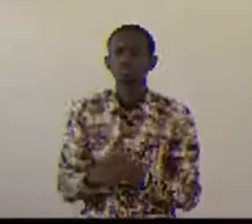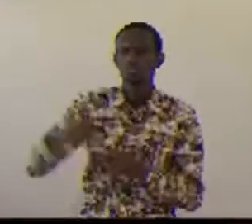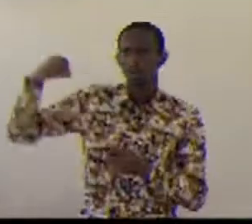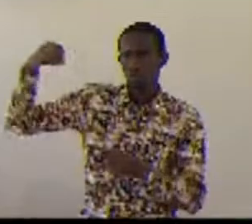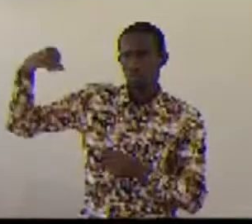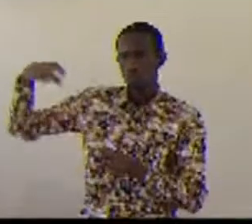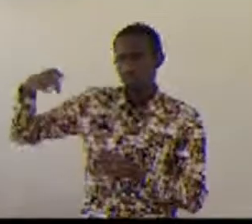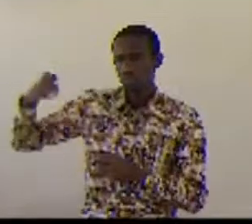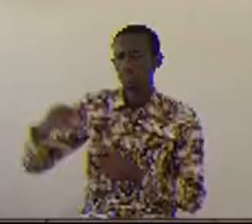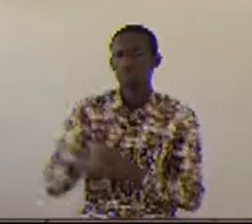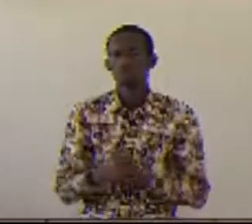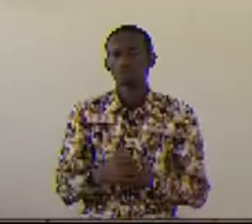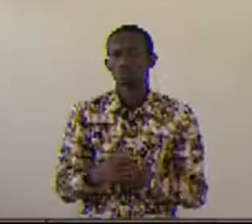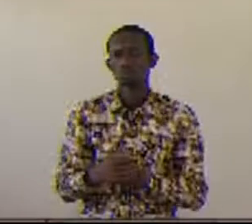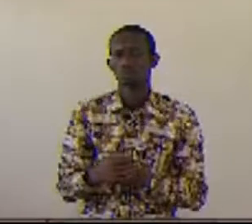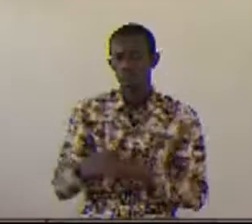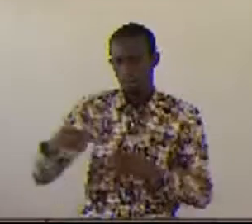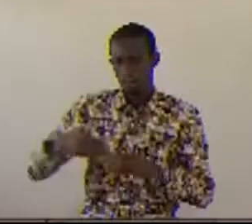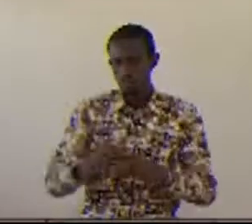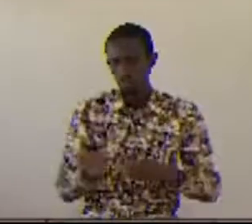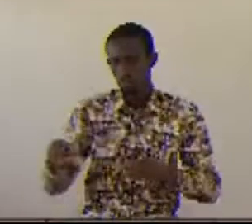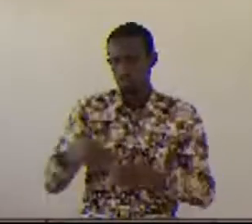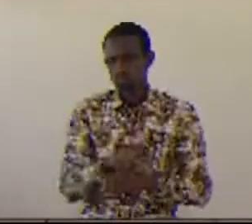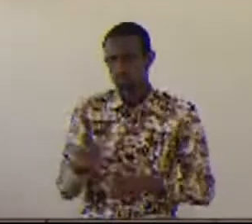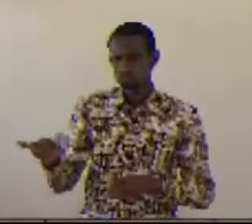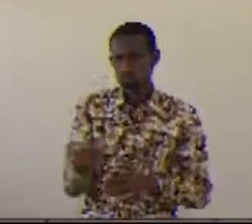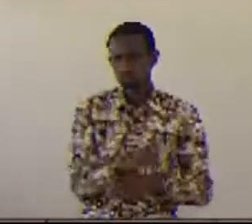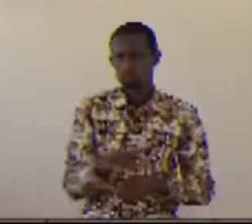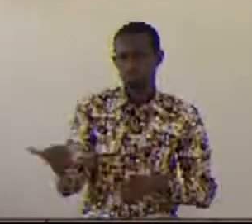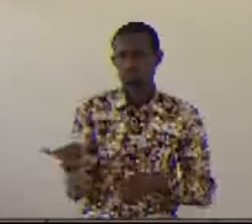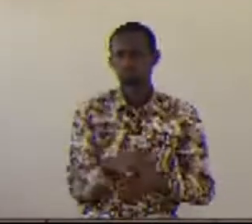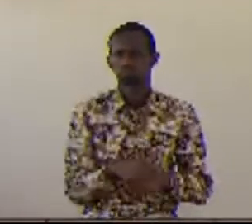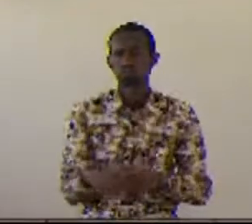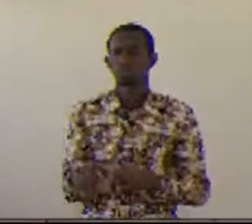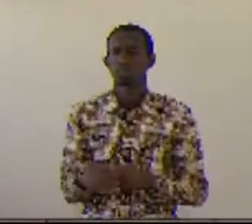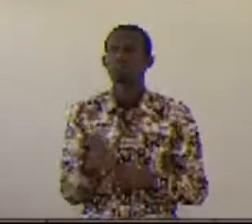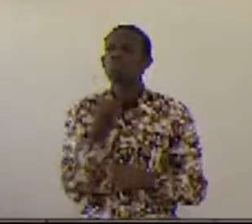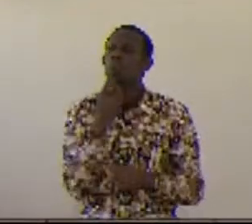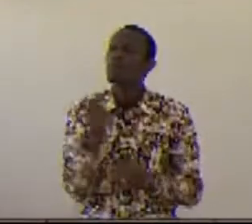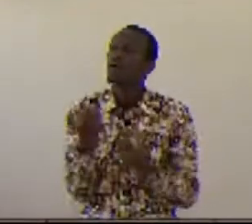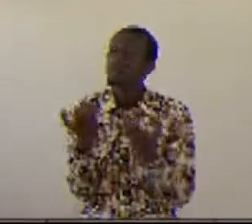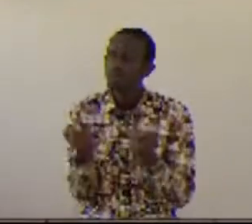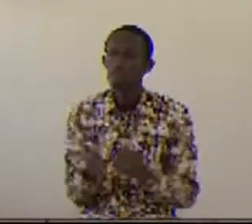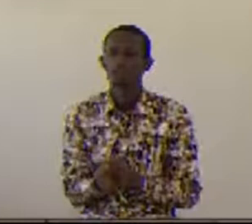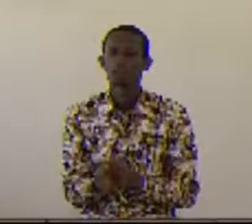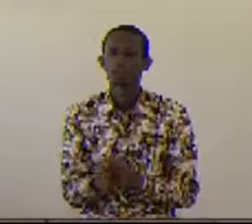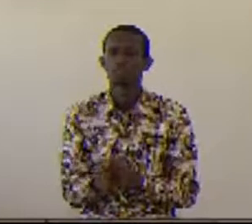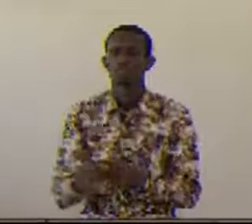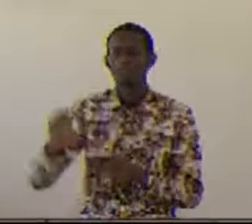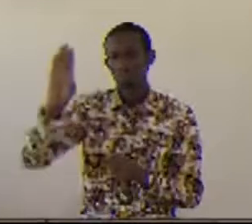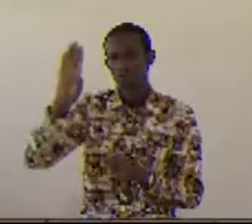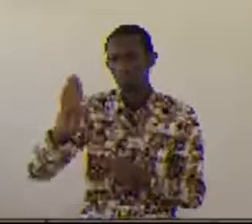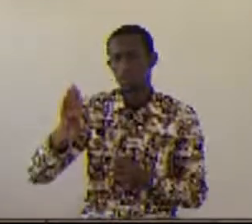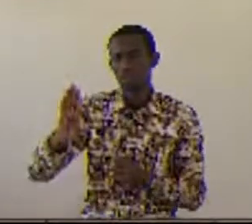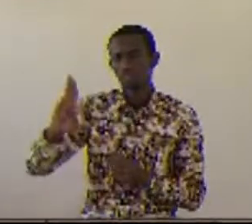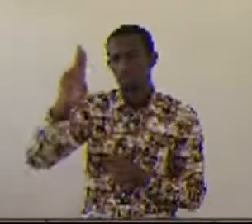the metals, for example? As I said, we need delocalized electrons. Here we have 1